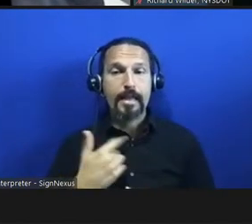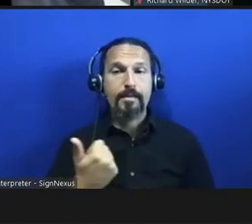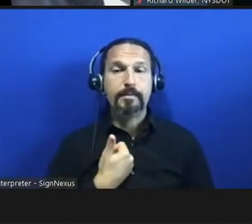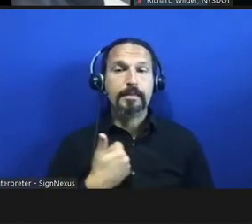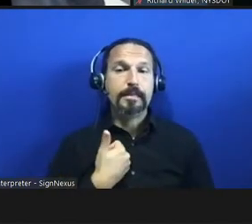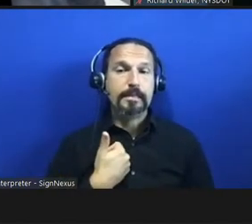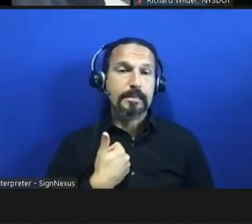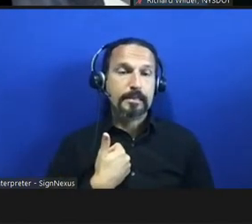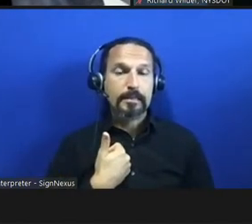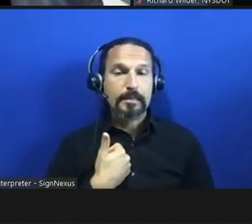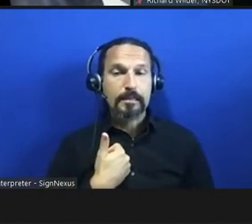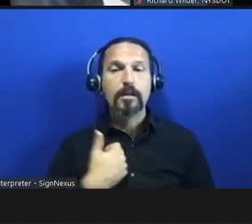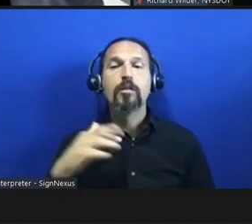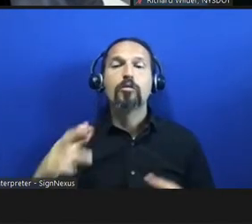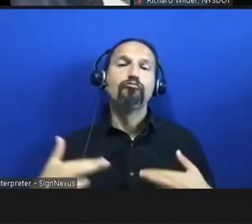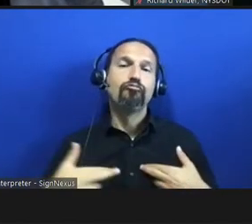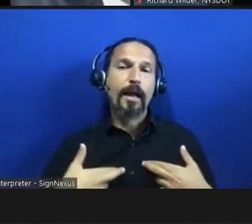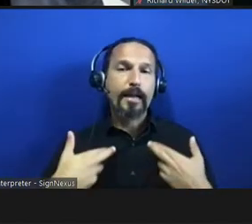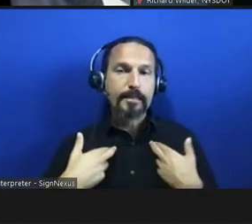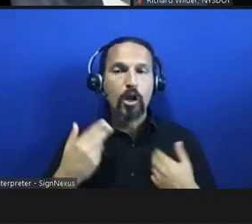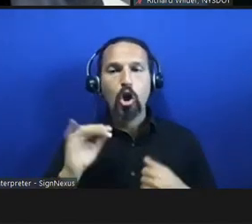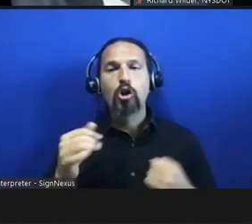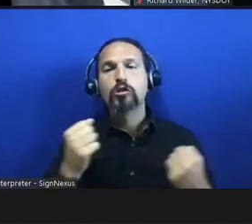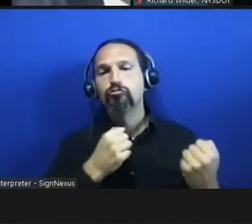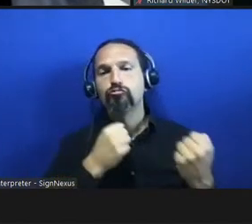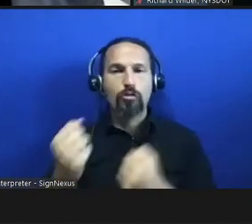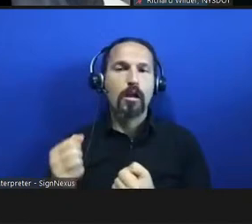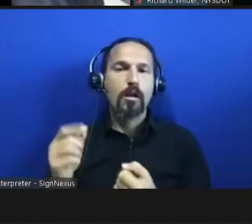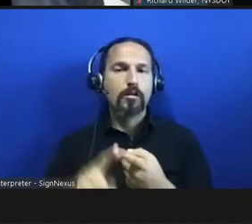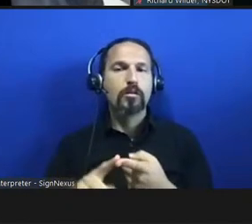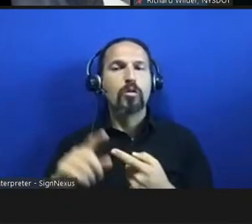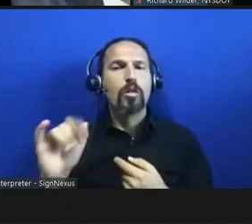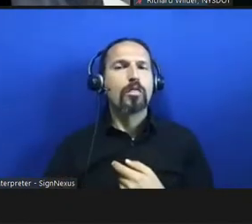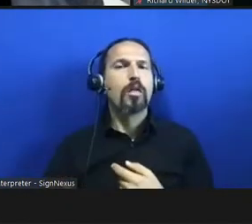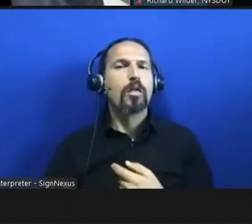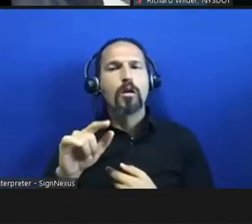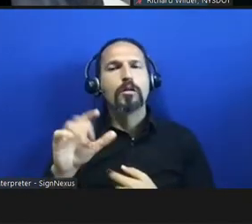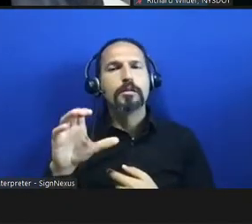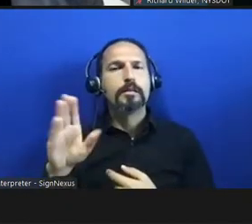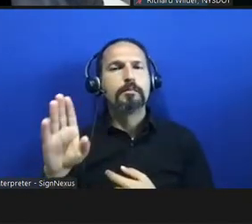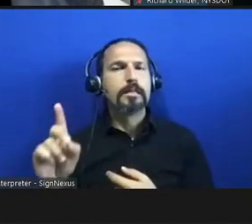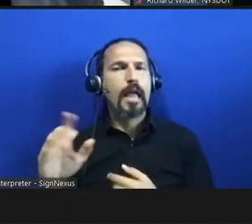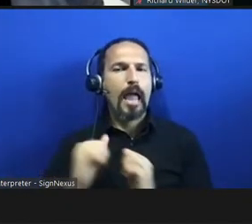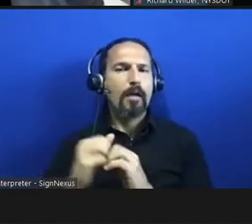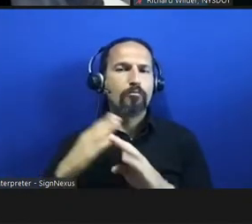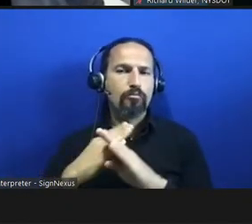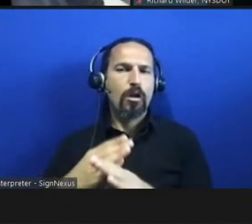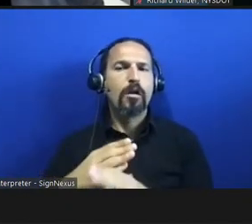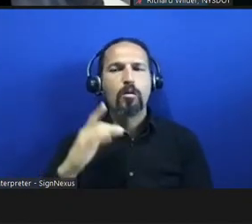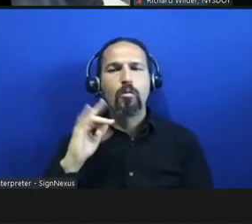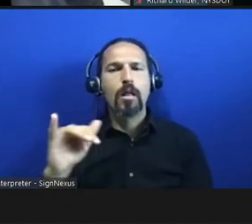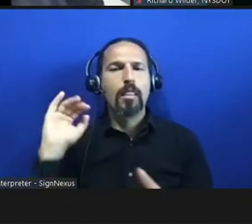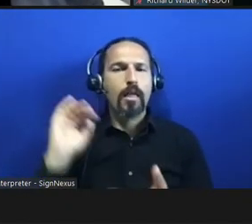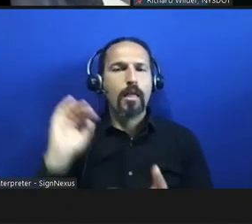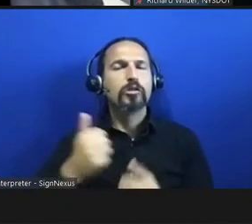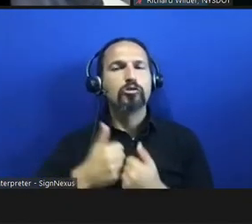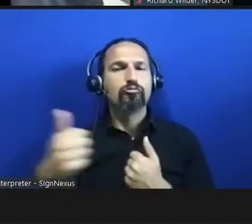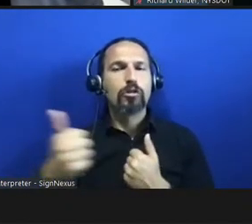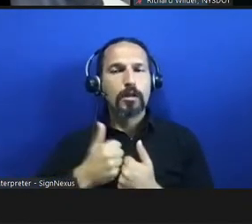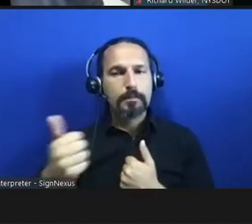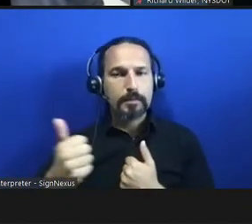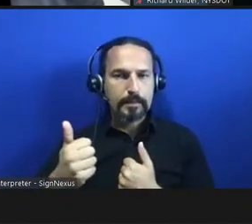a resident or I was about to take a car into the Cordon Zone what would prevent me from doing it we want to reduce these trips as much as possible